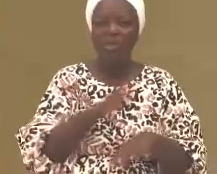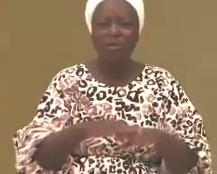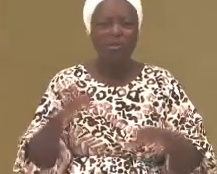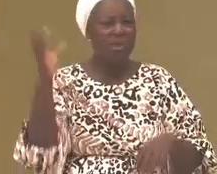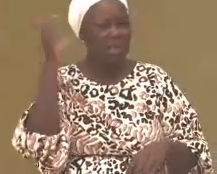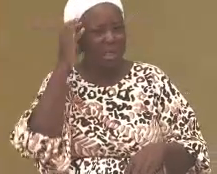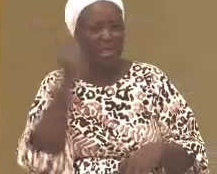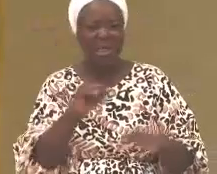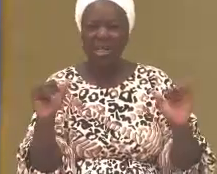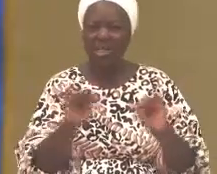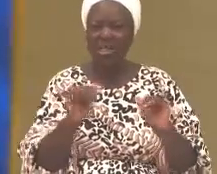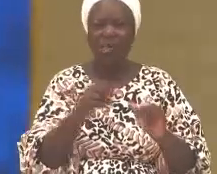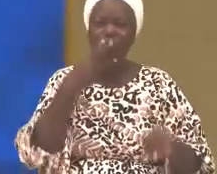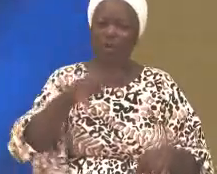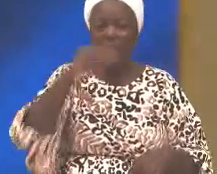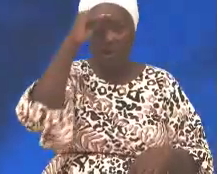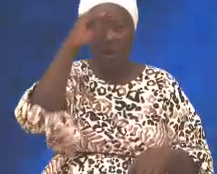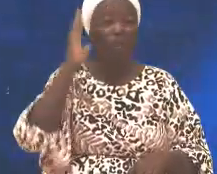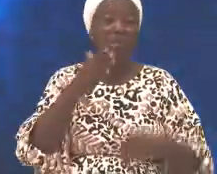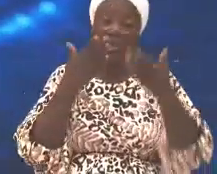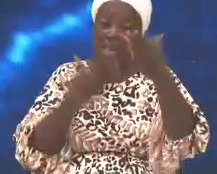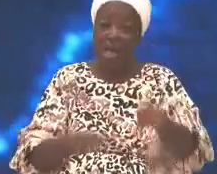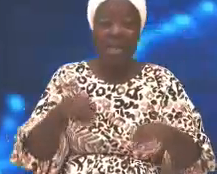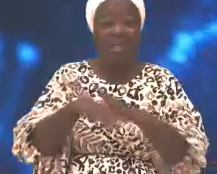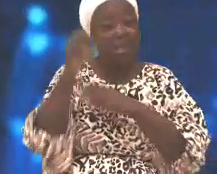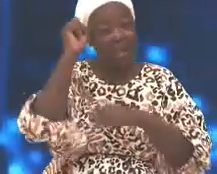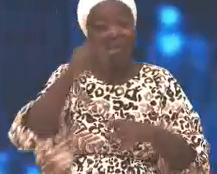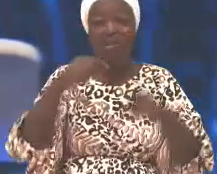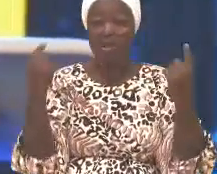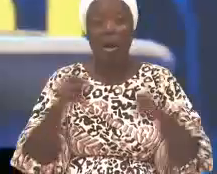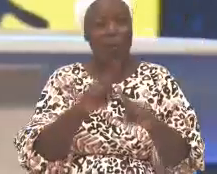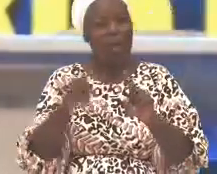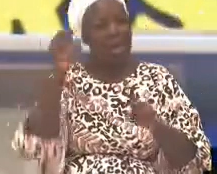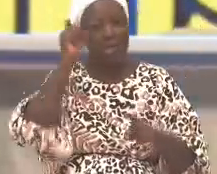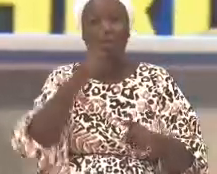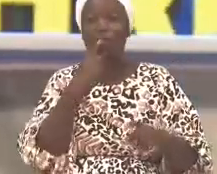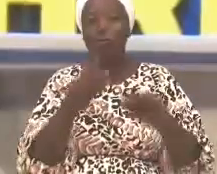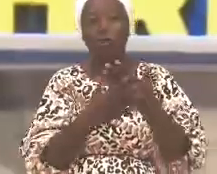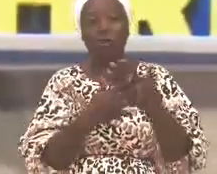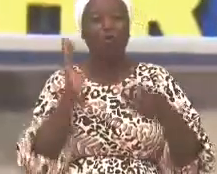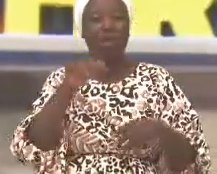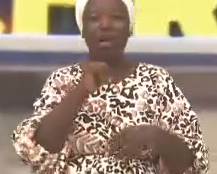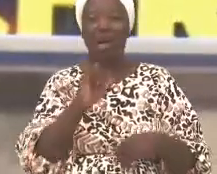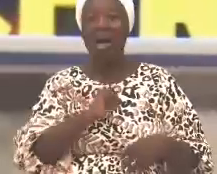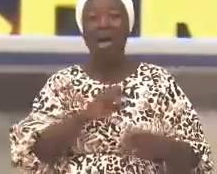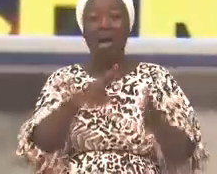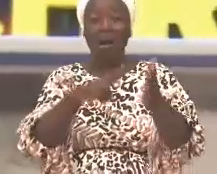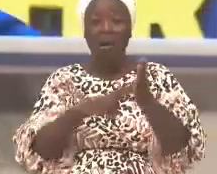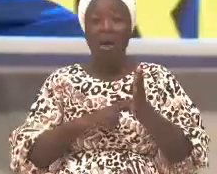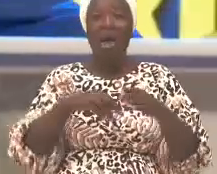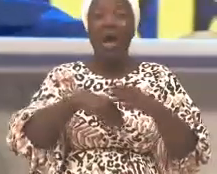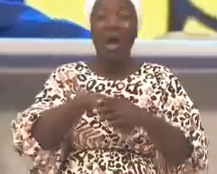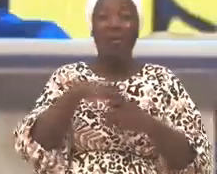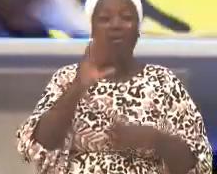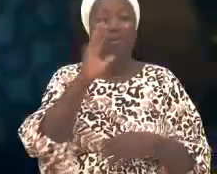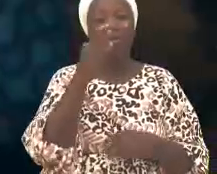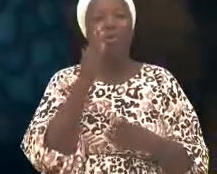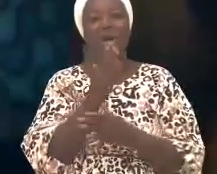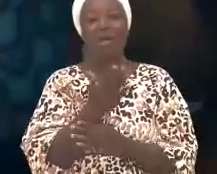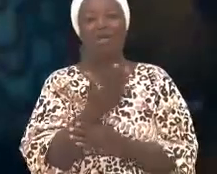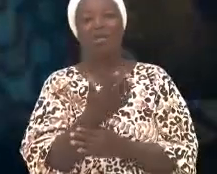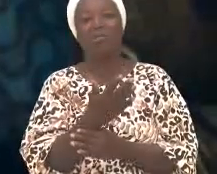shall die in his iniquity, but his blood will I require at thine hand. Look at verse 19.